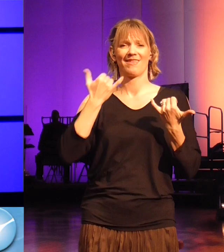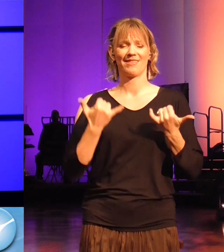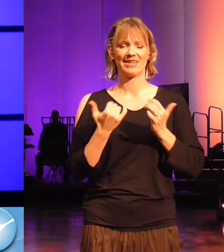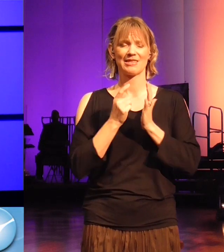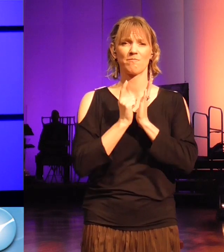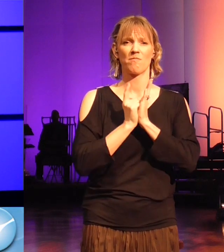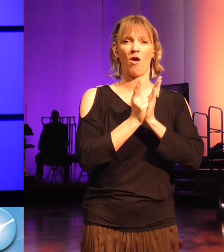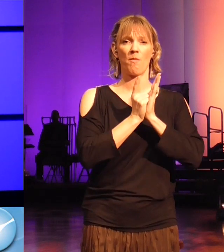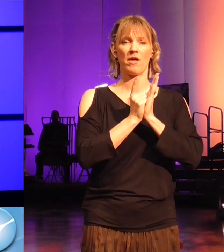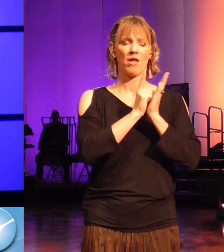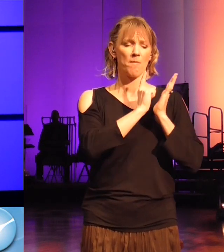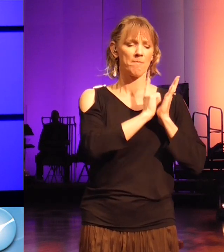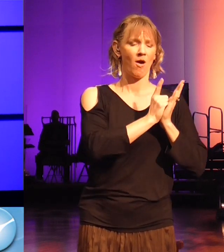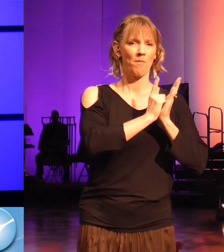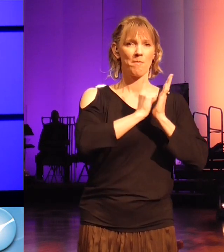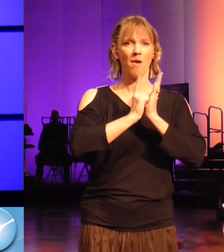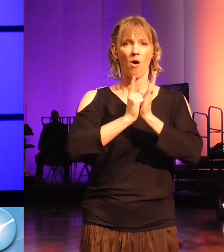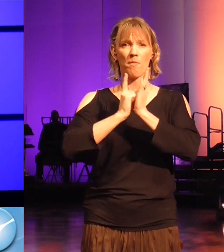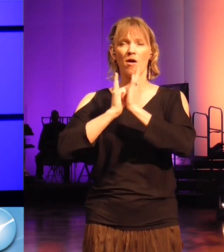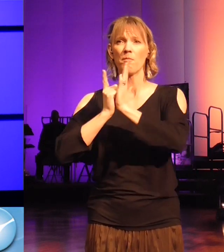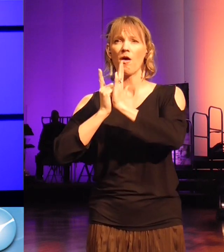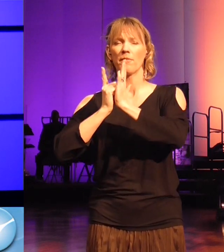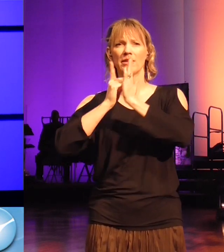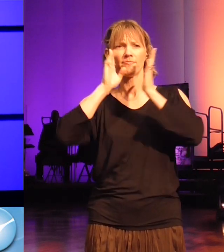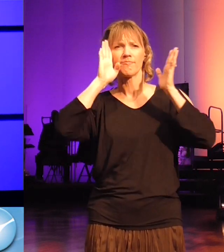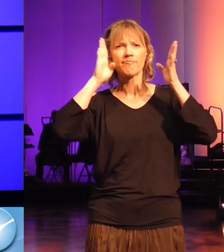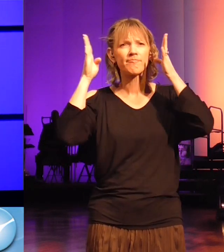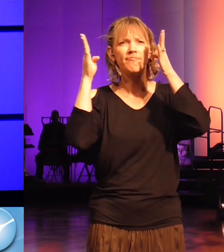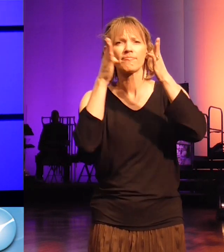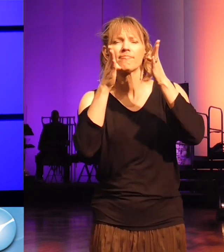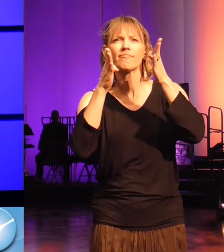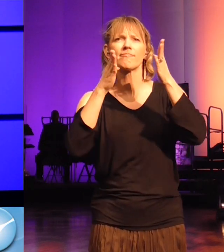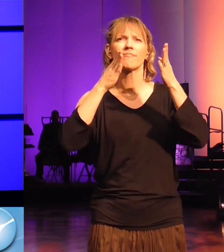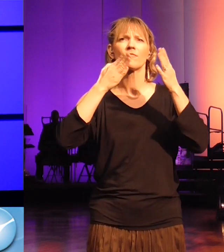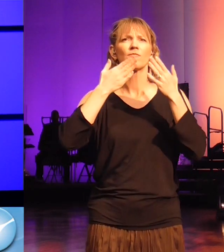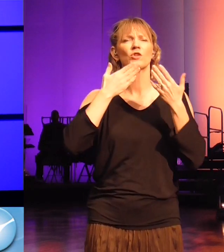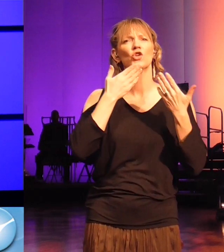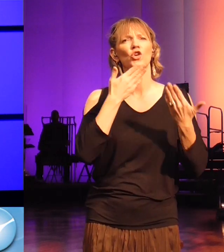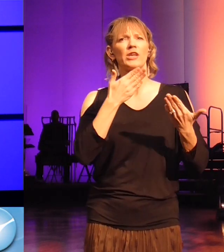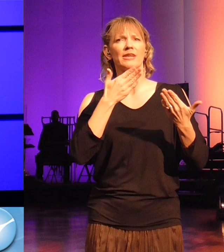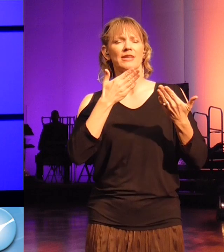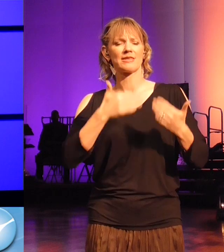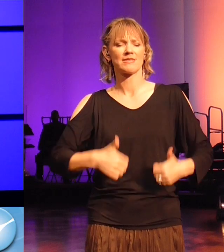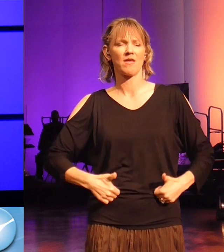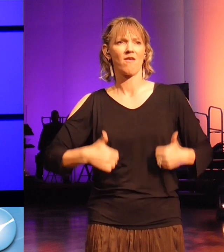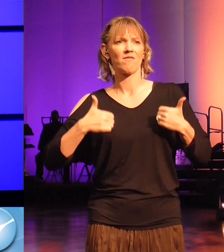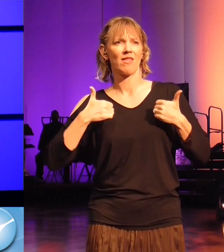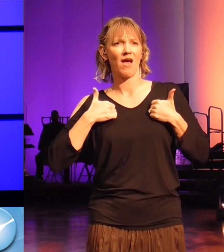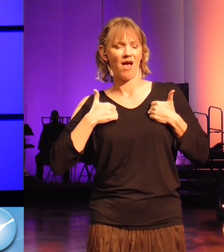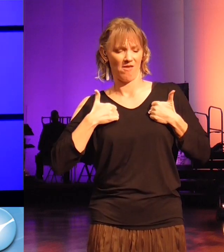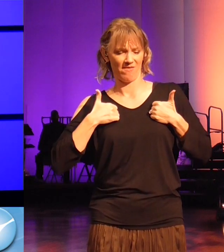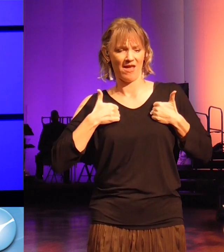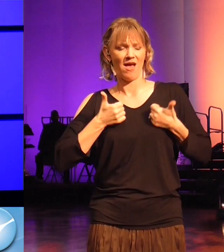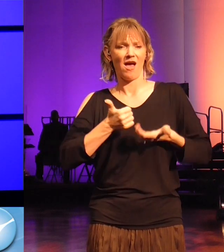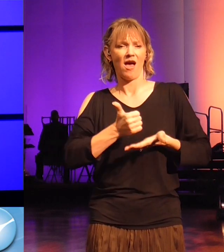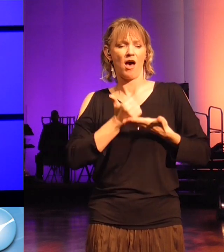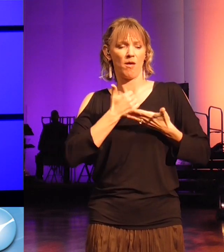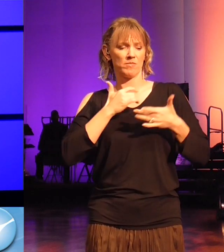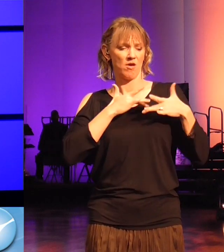moment by moment, attentiveness to the goodness of life opens that doorway of our hearts.